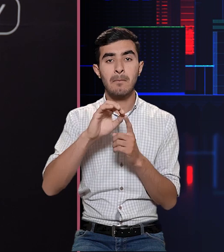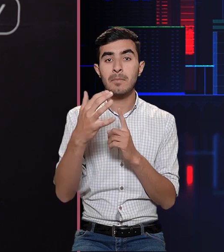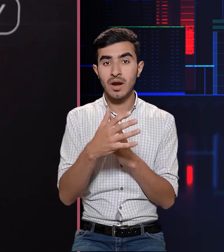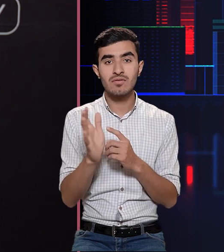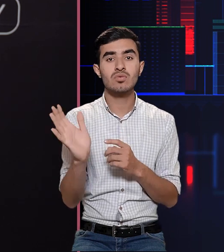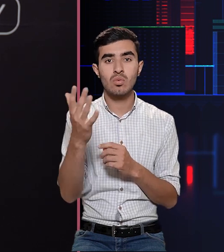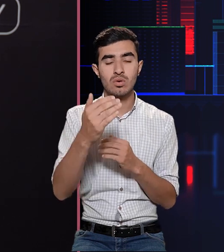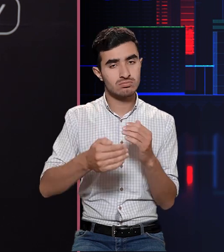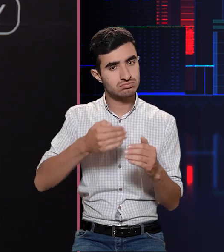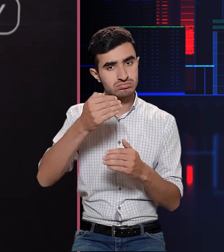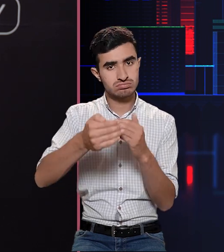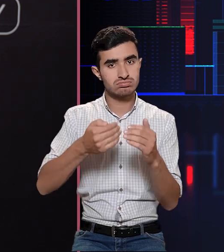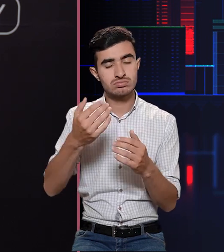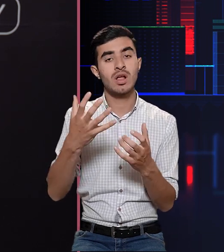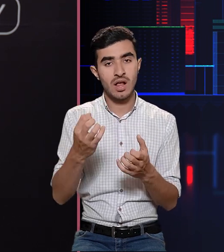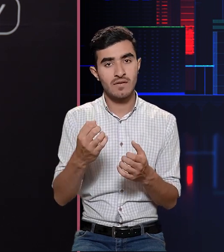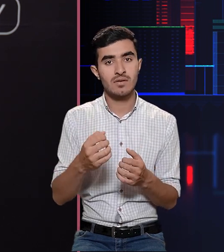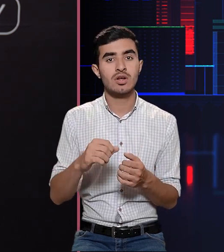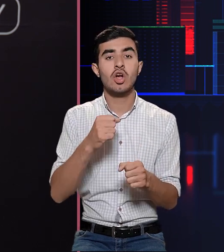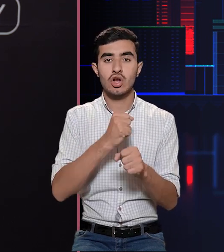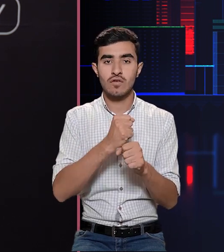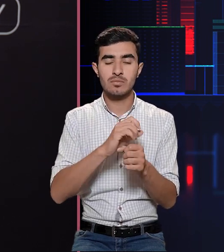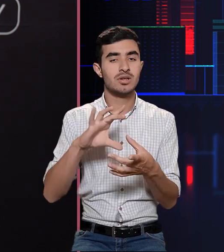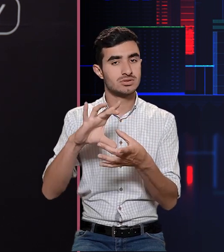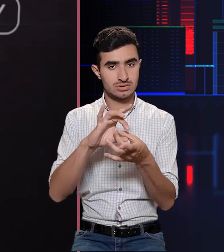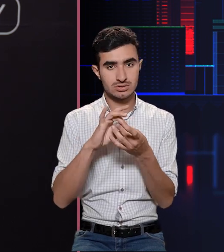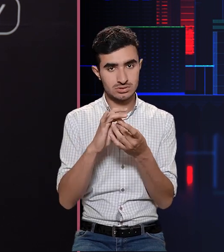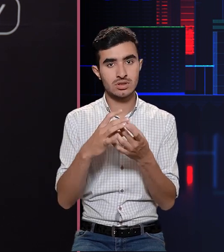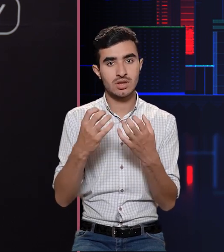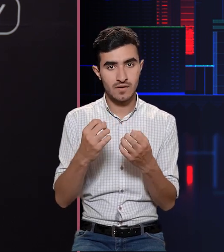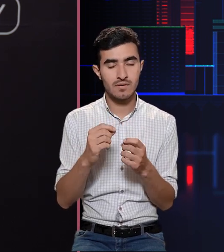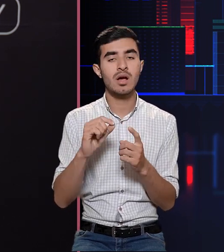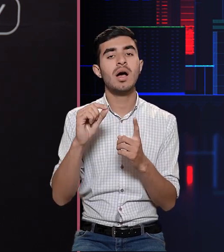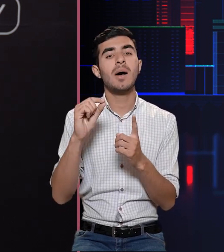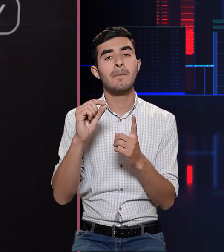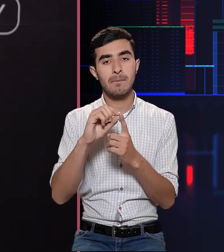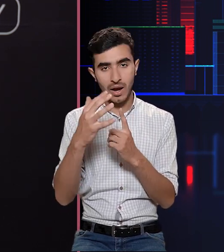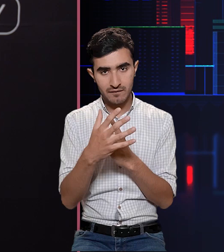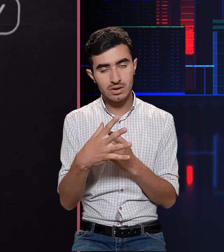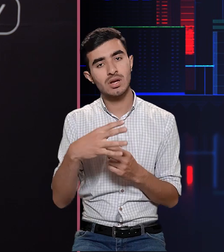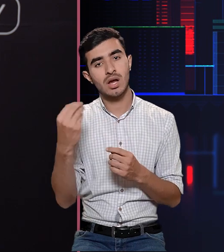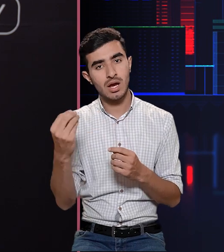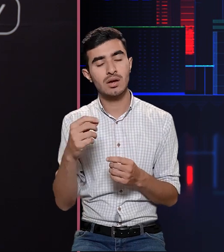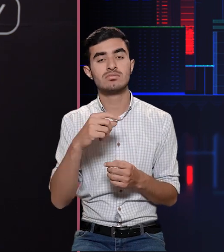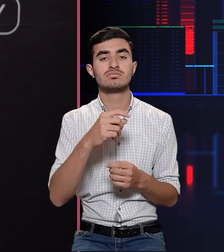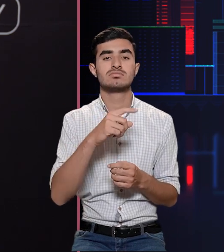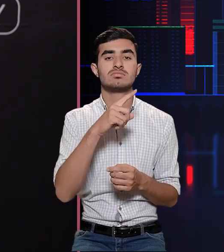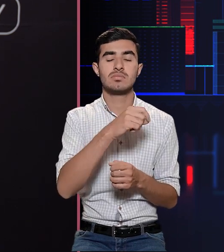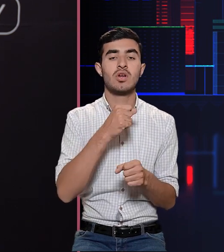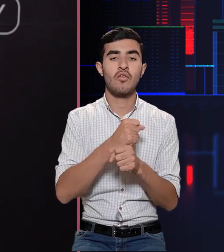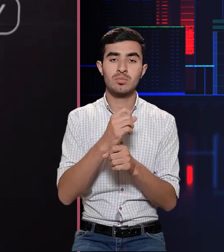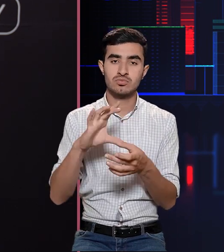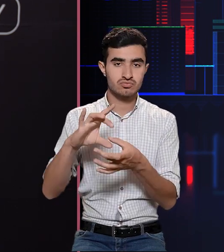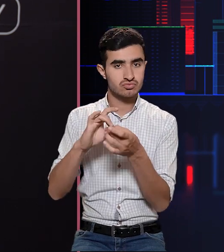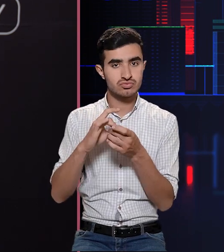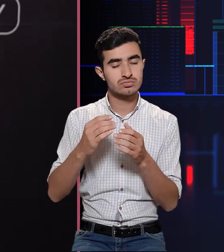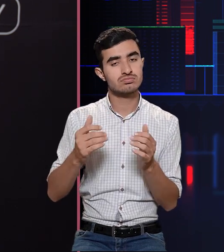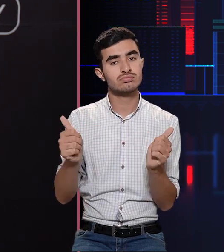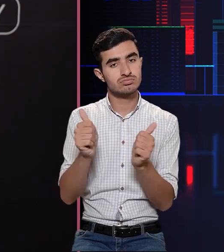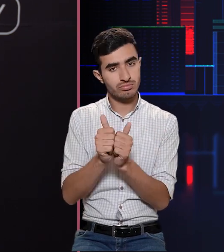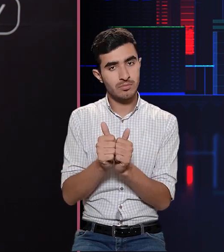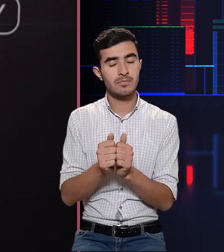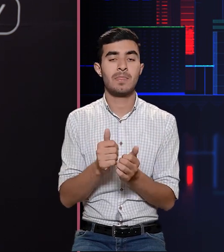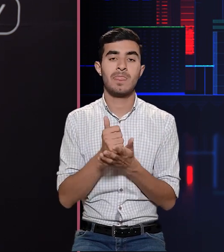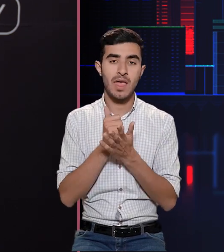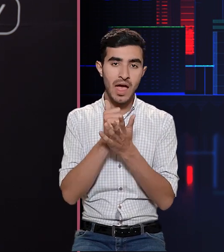coming forward and joining hands with the government to do this public-private partnership, because this is the best way we can